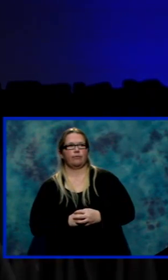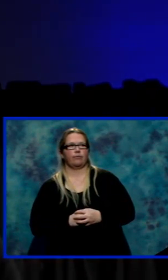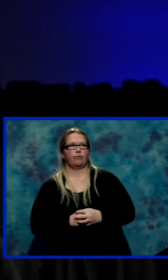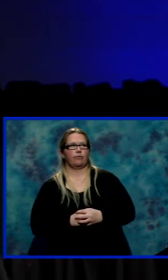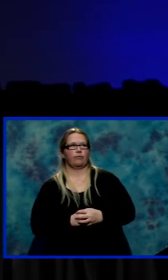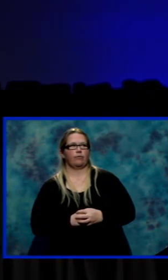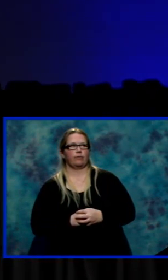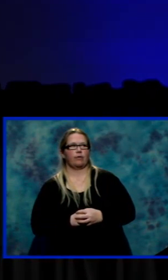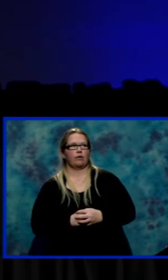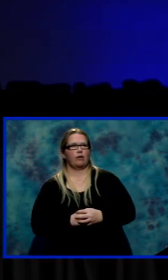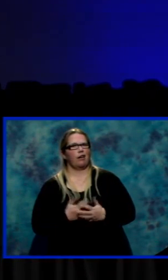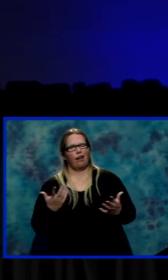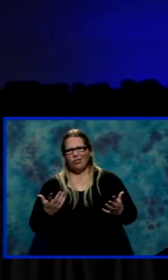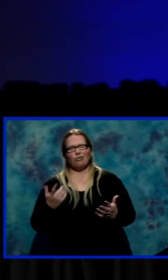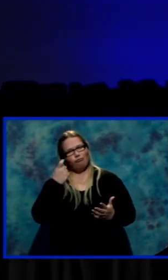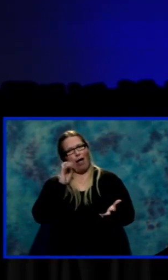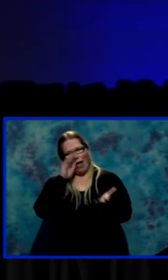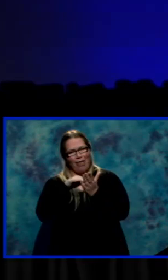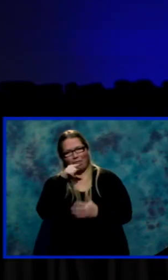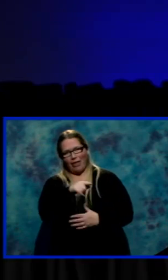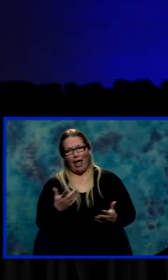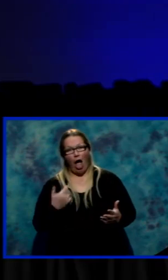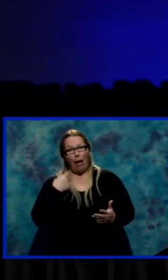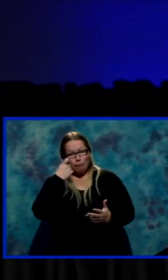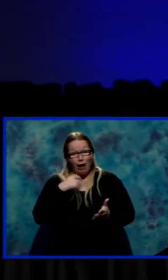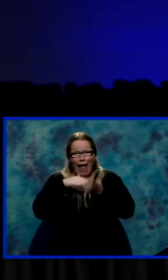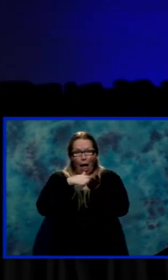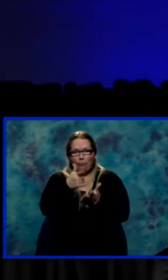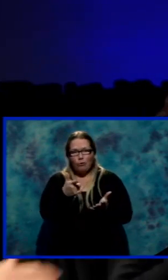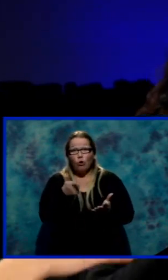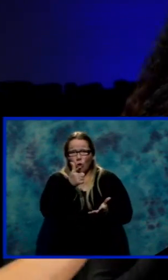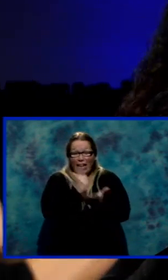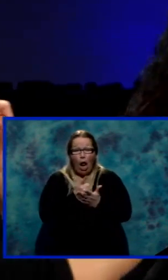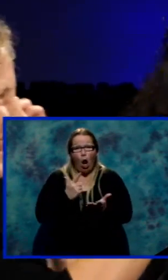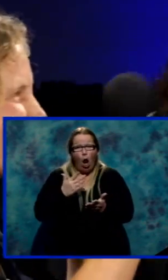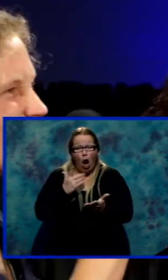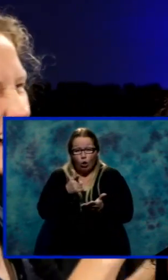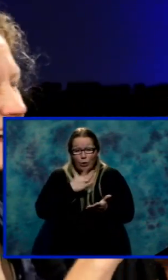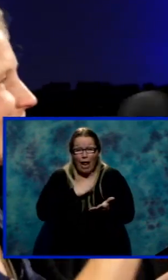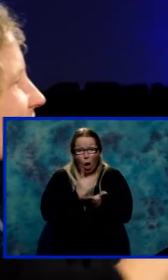Oh, listen, just get yourself there, okay? We've given you all the help. How much help do you need, okay?